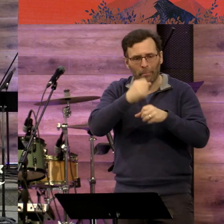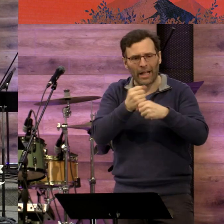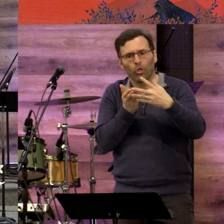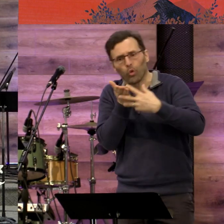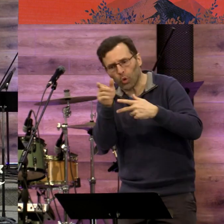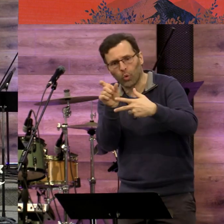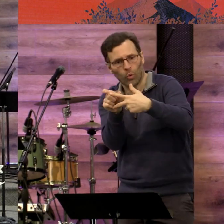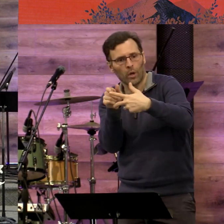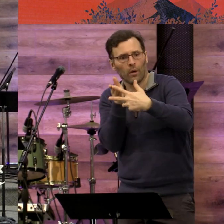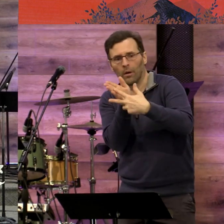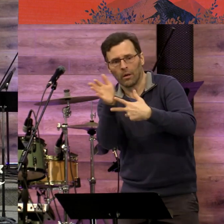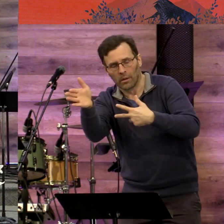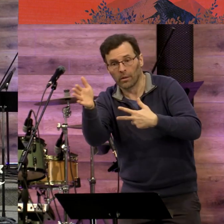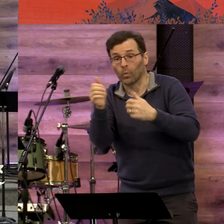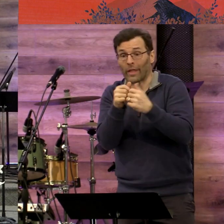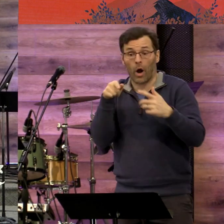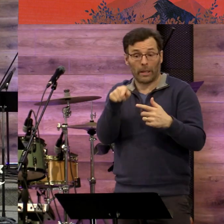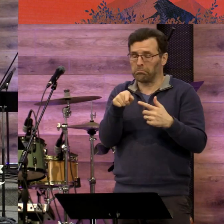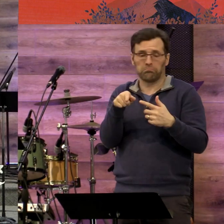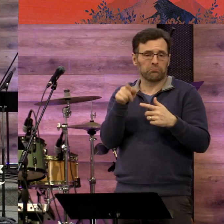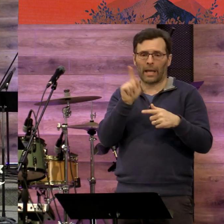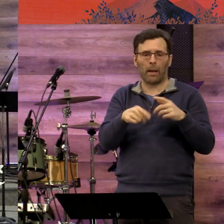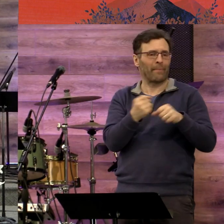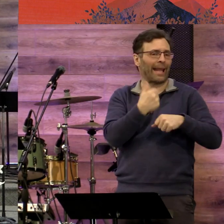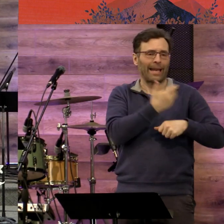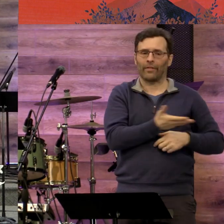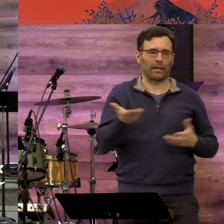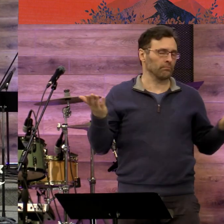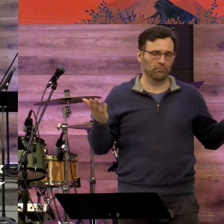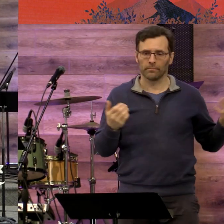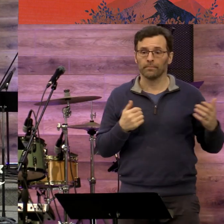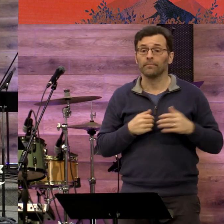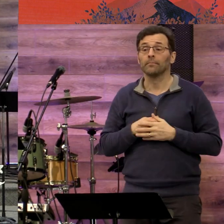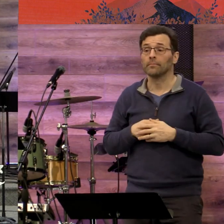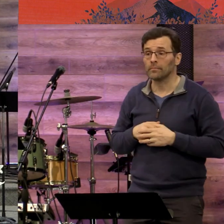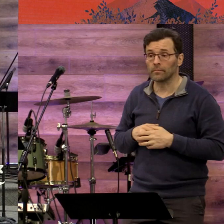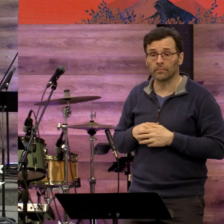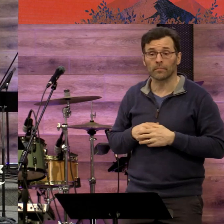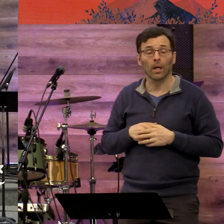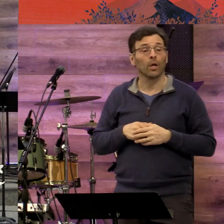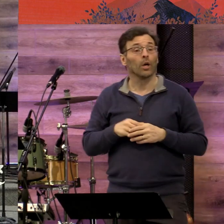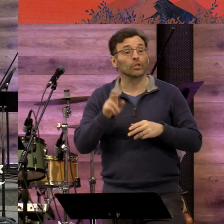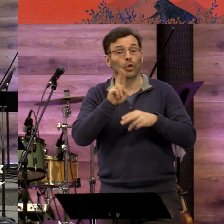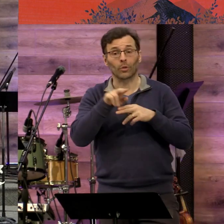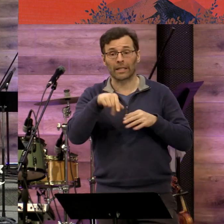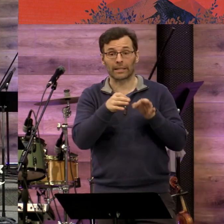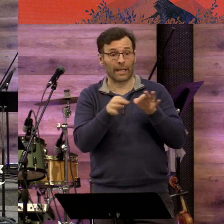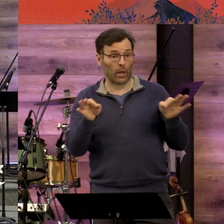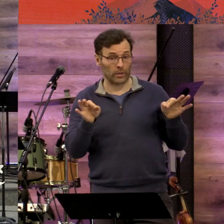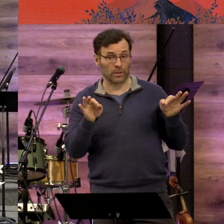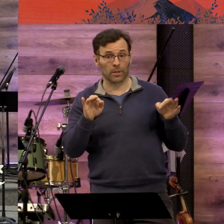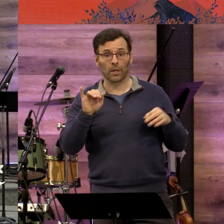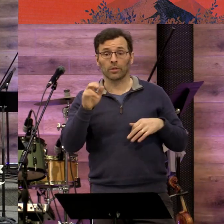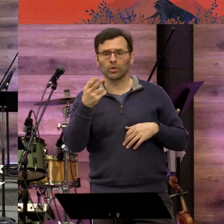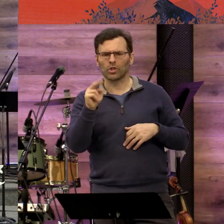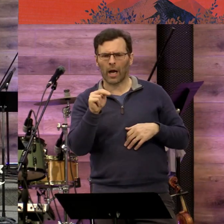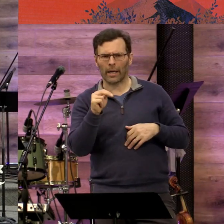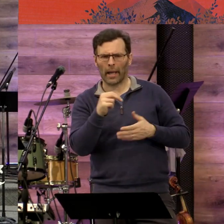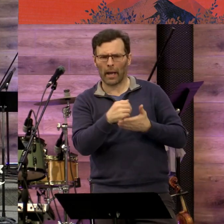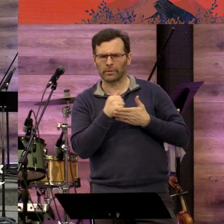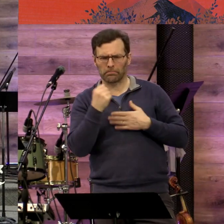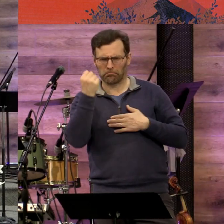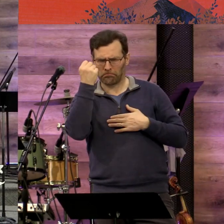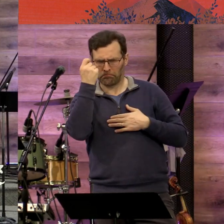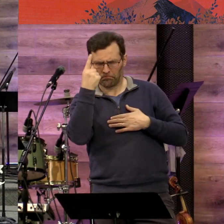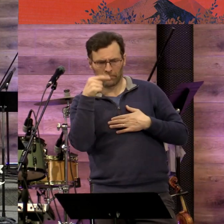without him was not anything made that was made. So in using this language, John draws our attention not just